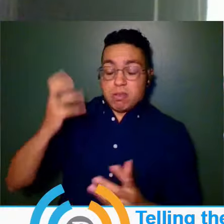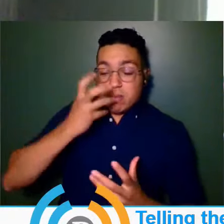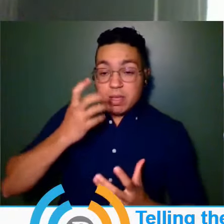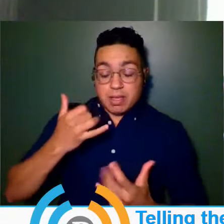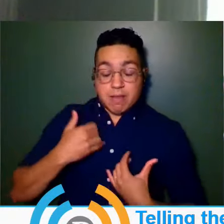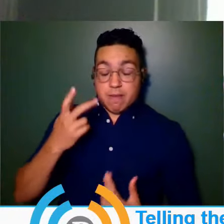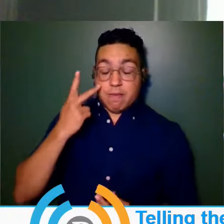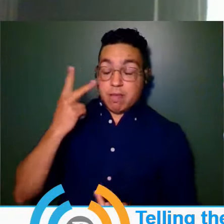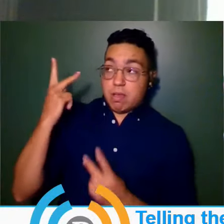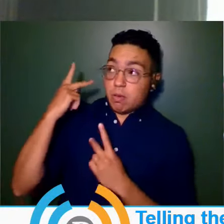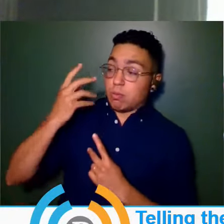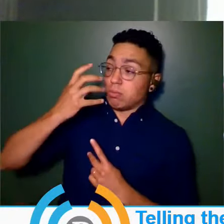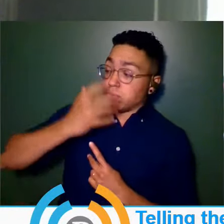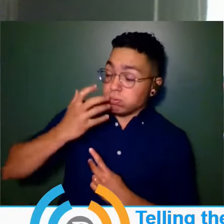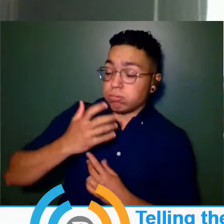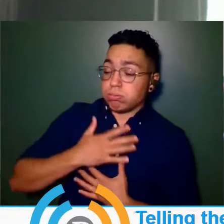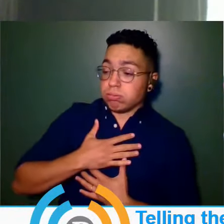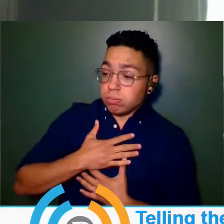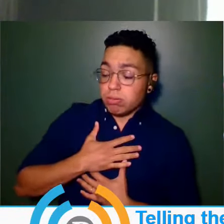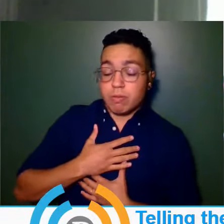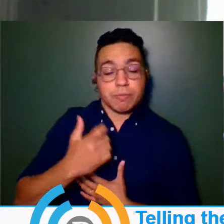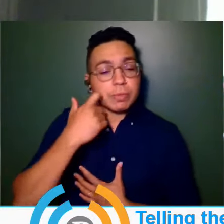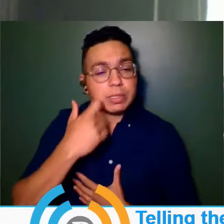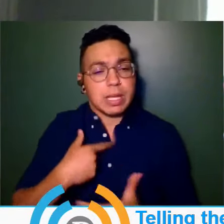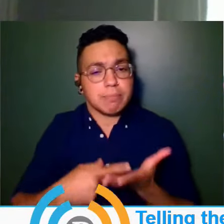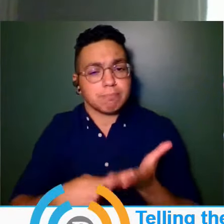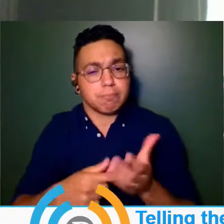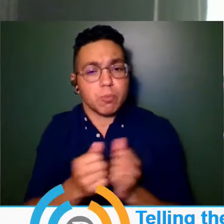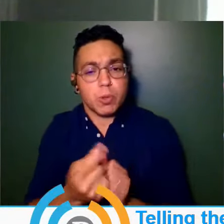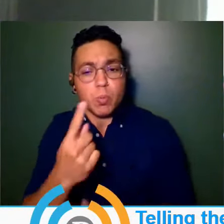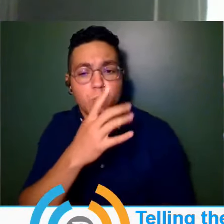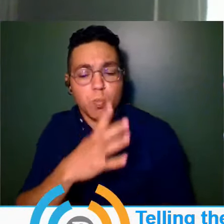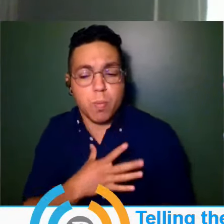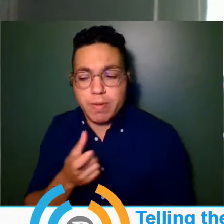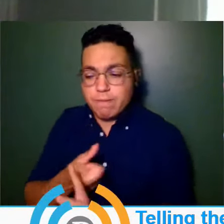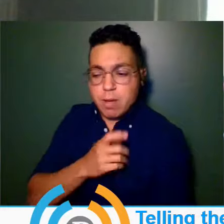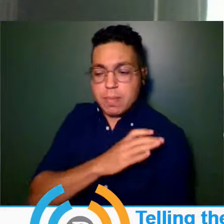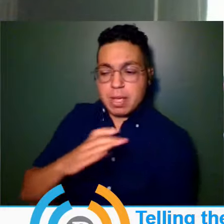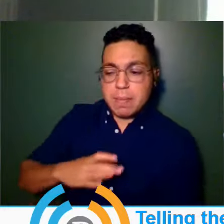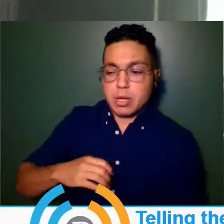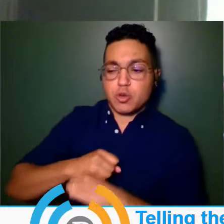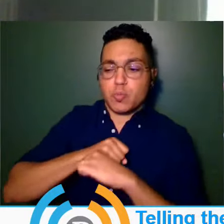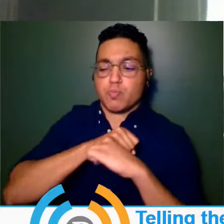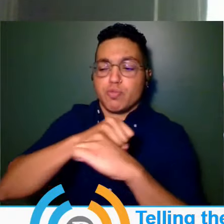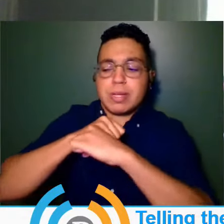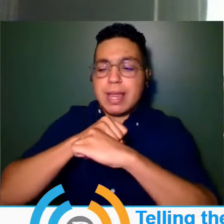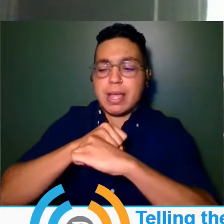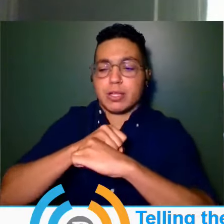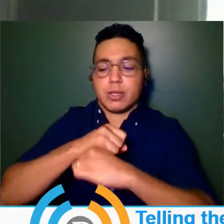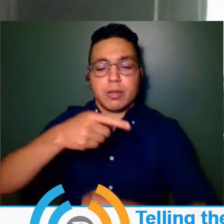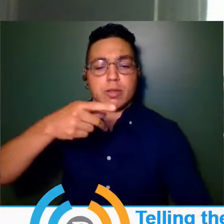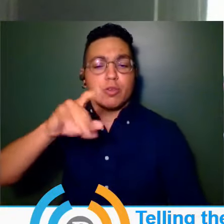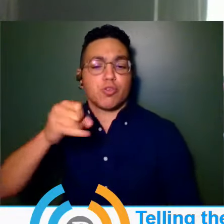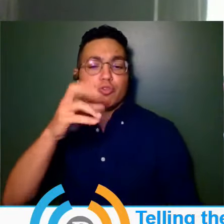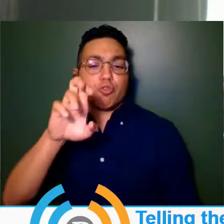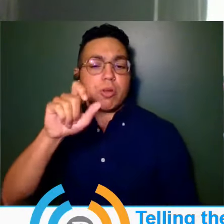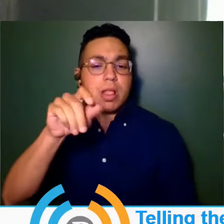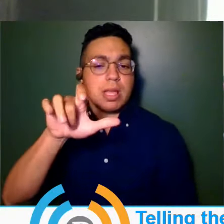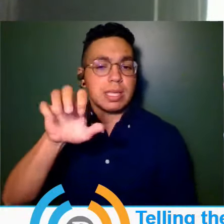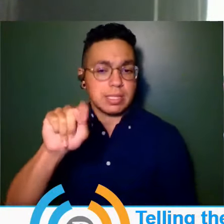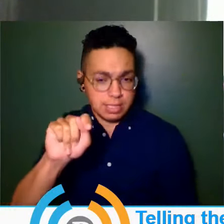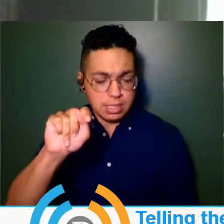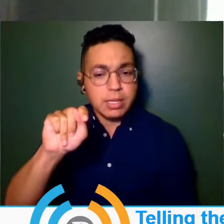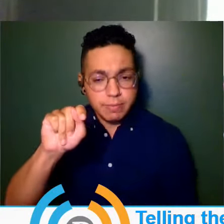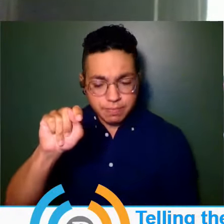recently spoke with a woman from the Committee to Protect Journalists. And I want